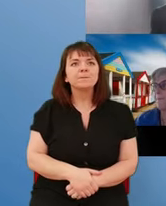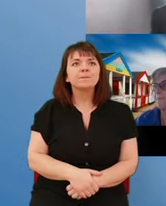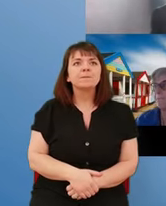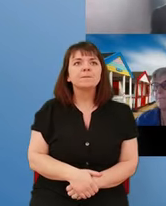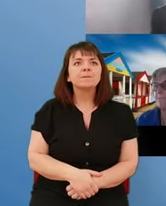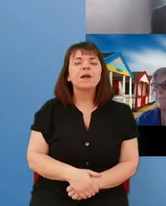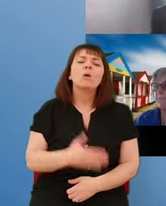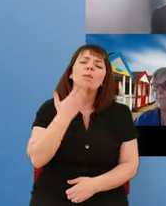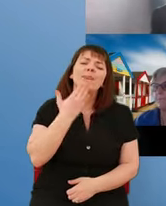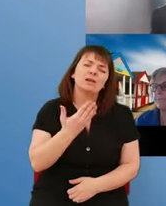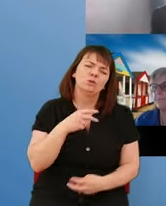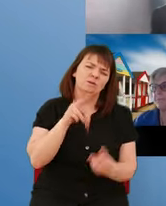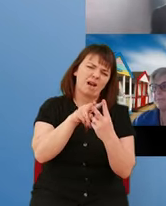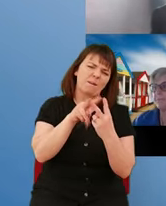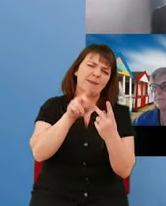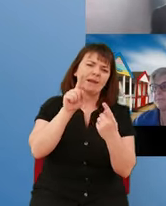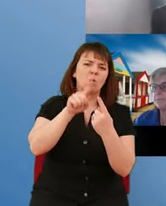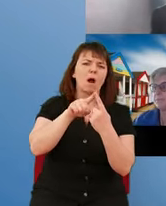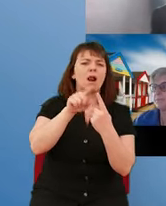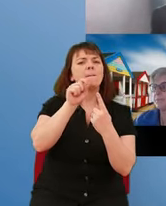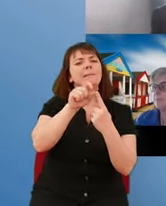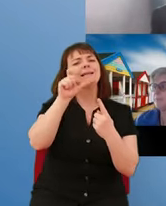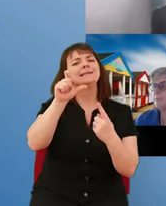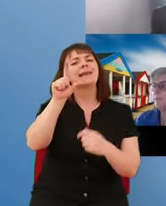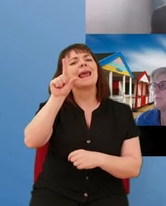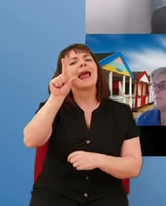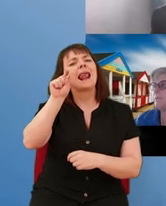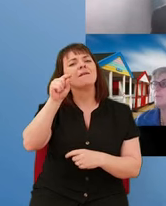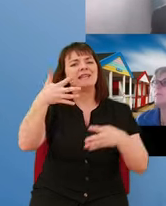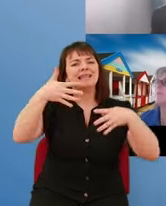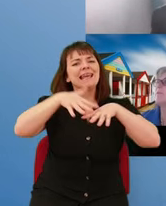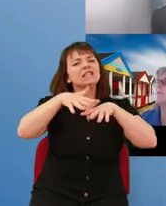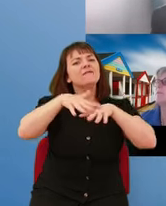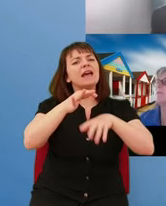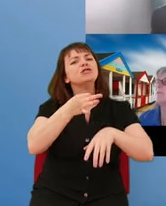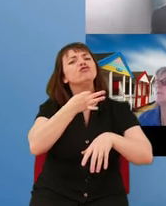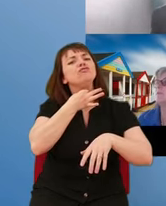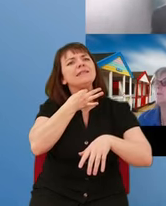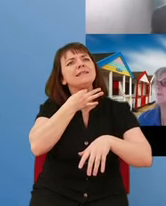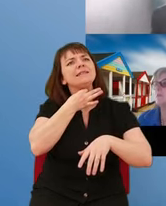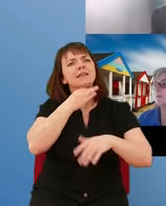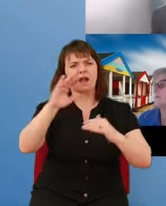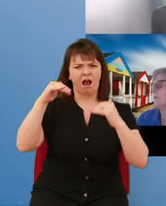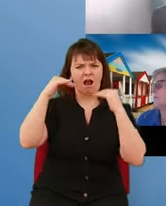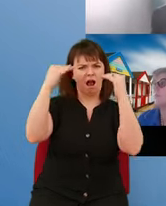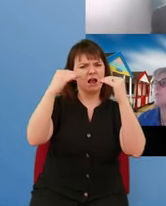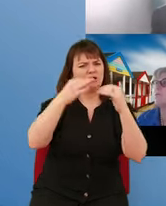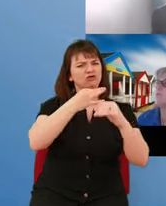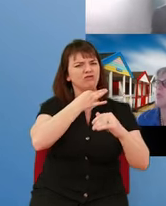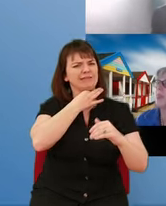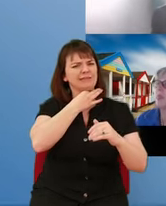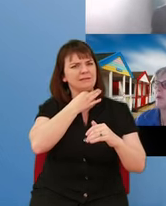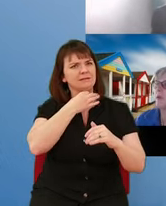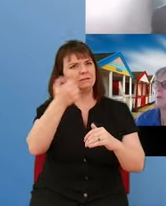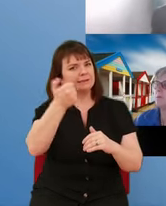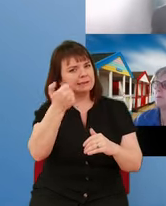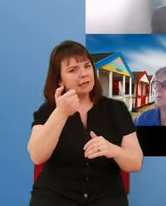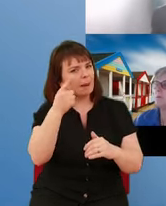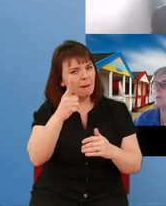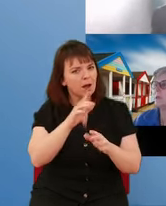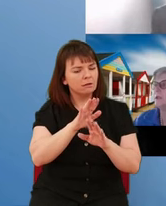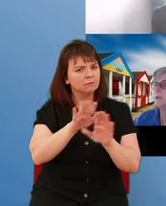risk 16, but wasn't quite clear what the current gaps are in controls, I suppose, in terms of the language on the forms that's driving